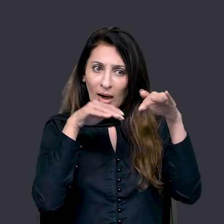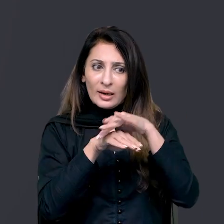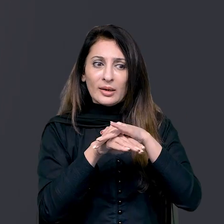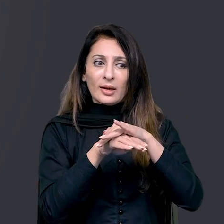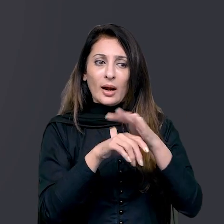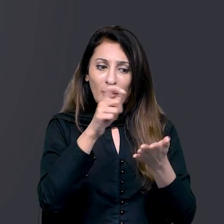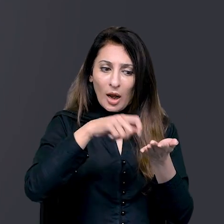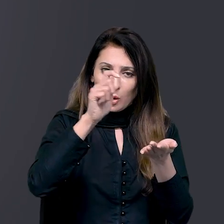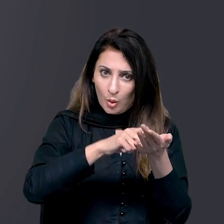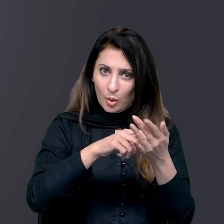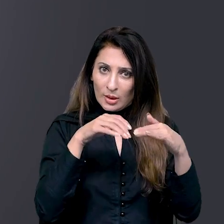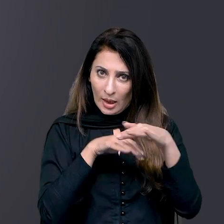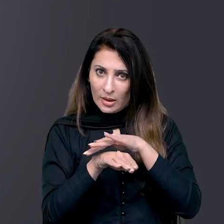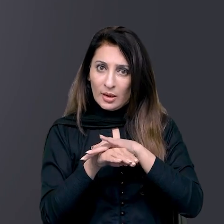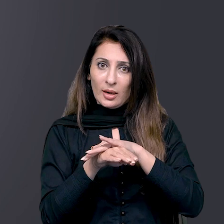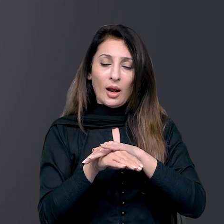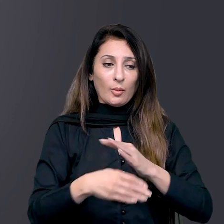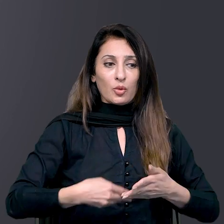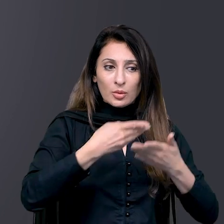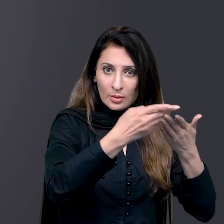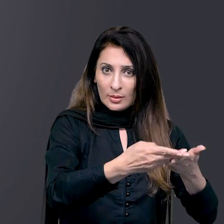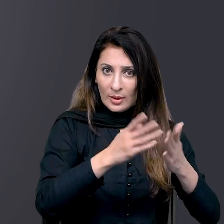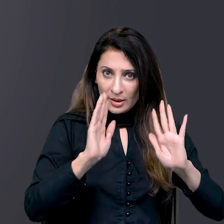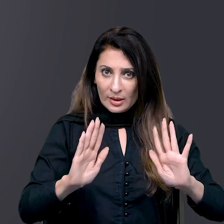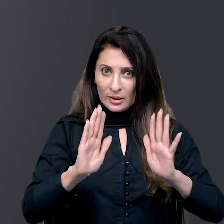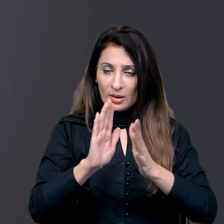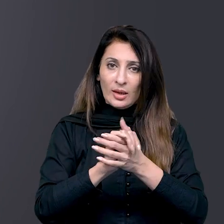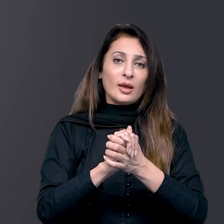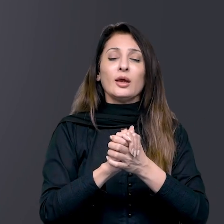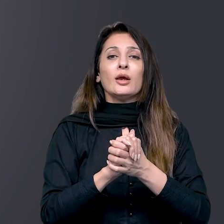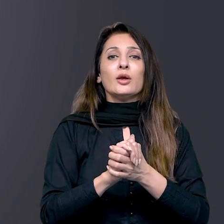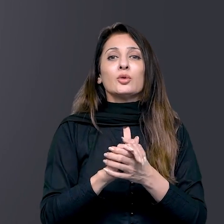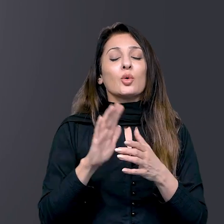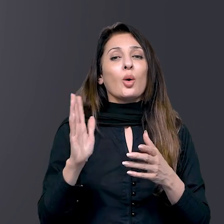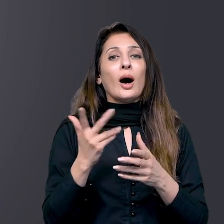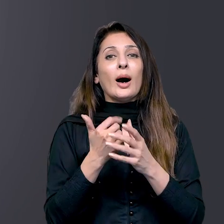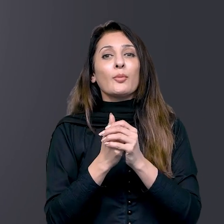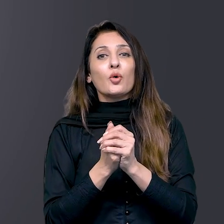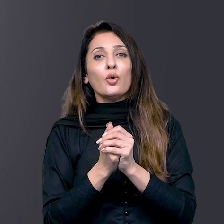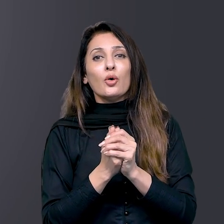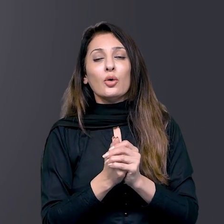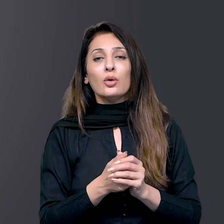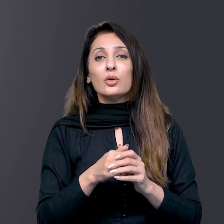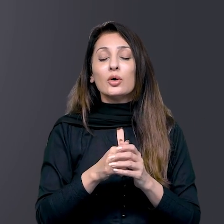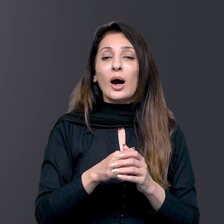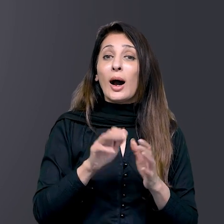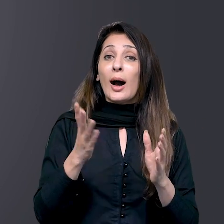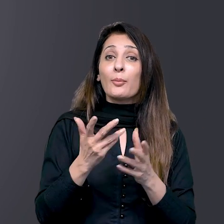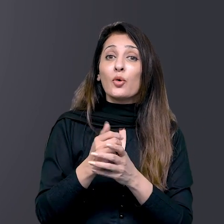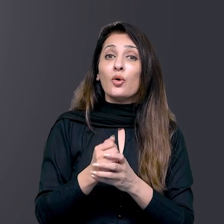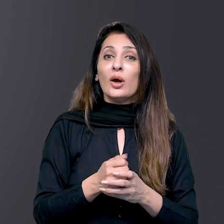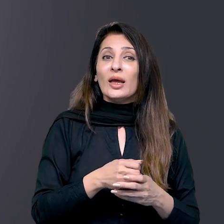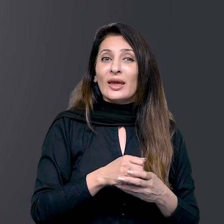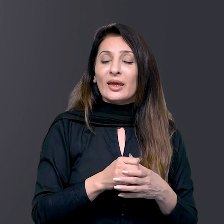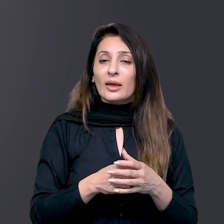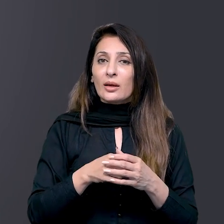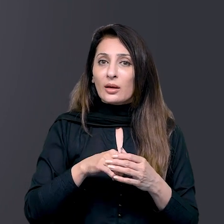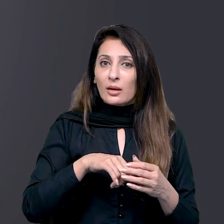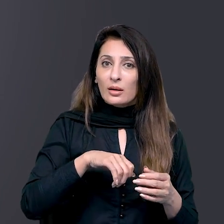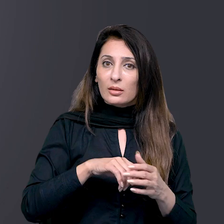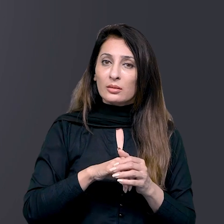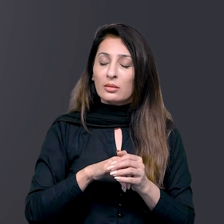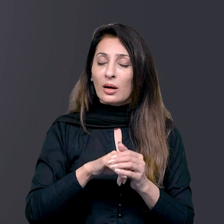at the Sessions Court, you have to move the application before the Justice of Peace. The Justice of Peace is a term, again, which has been introduced through case